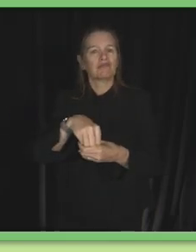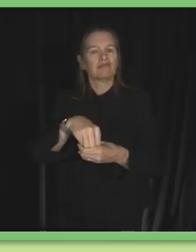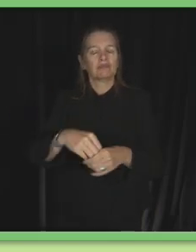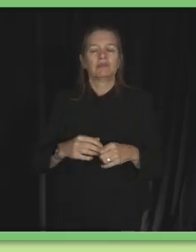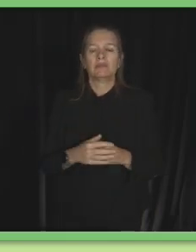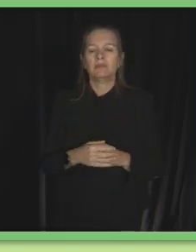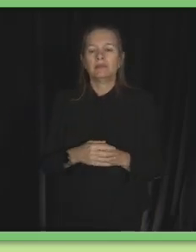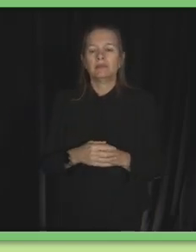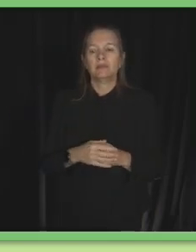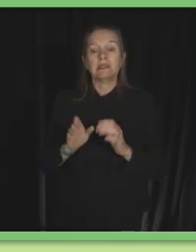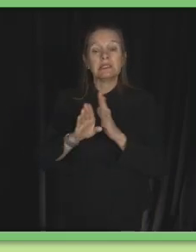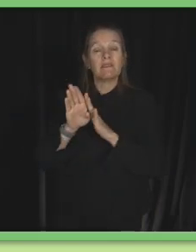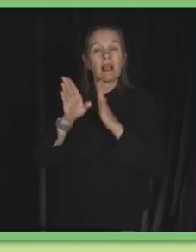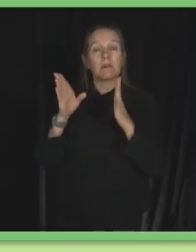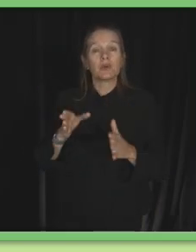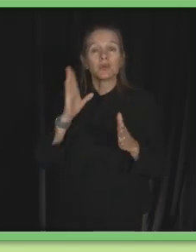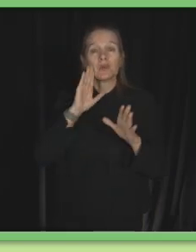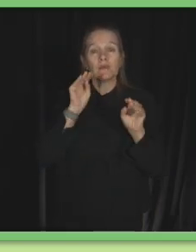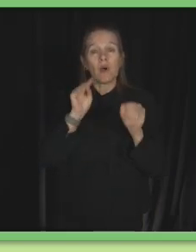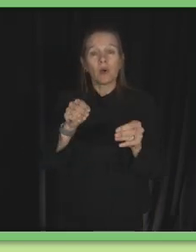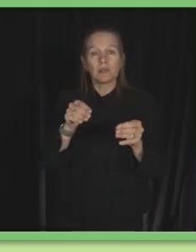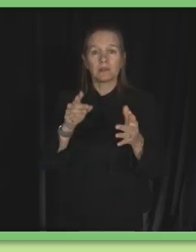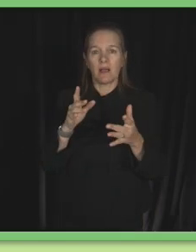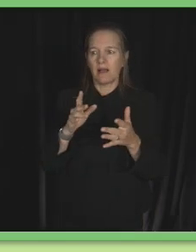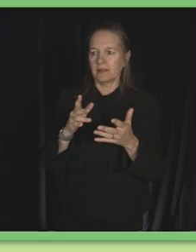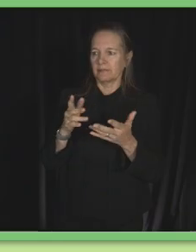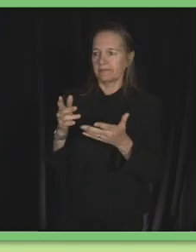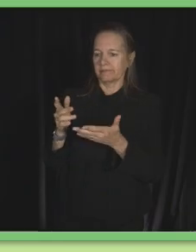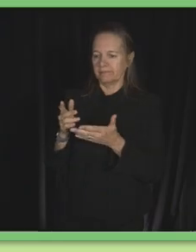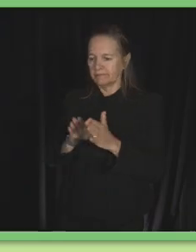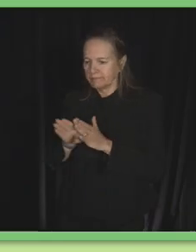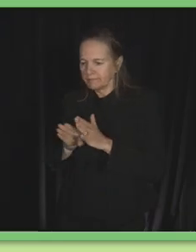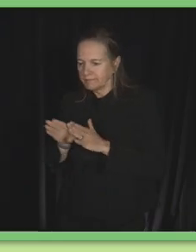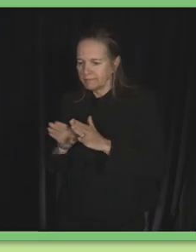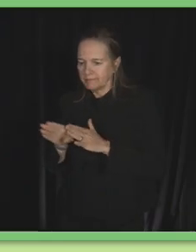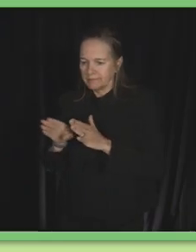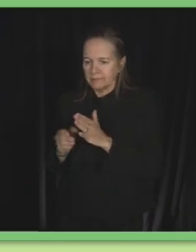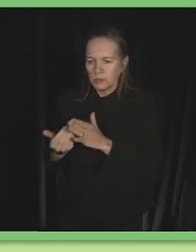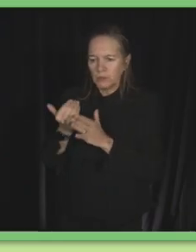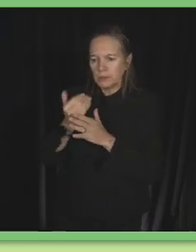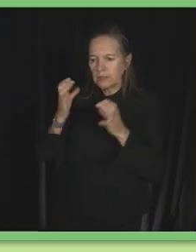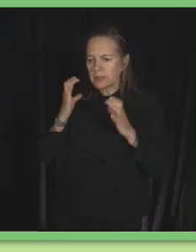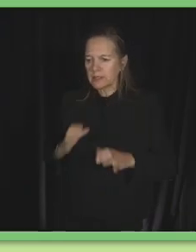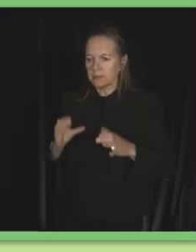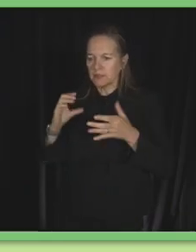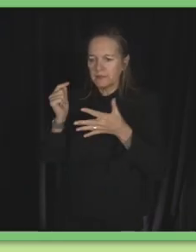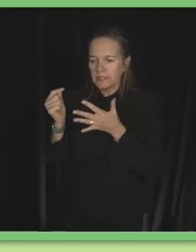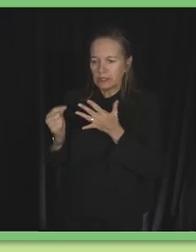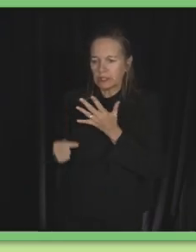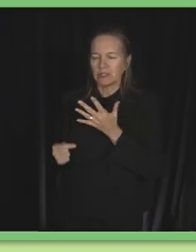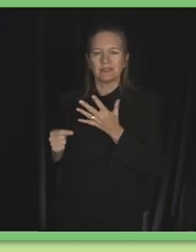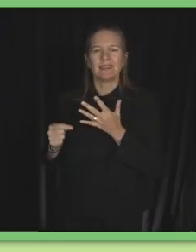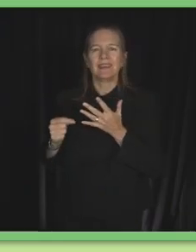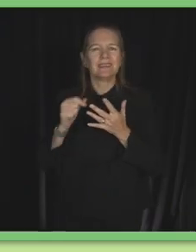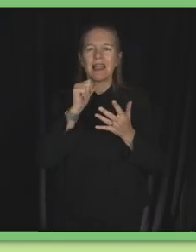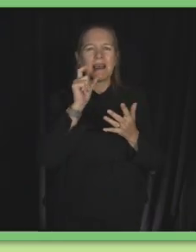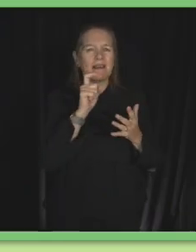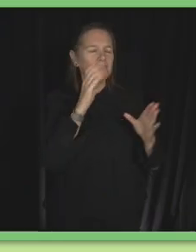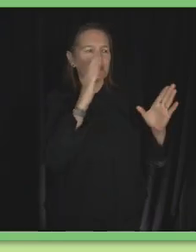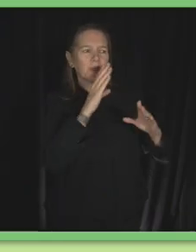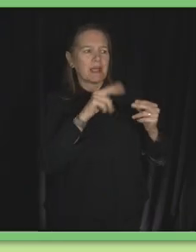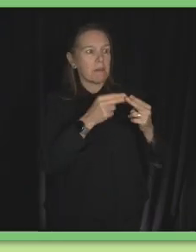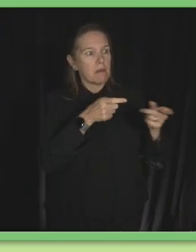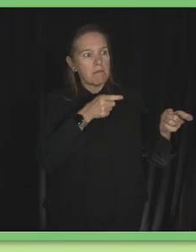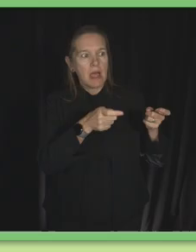lets developers focus on building new customer features and spending less time worrying about managing